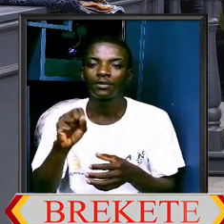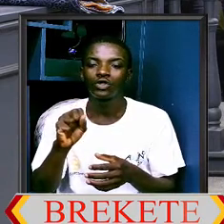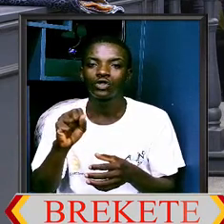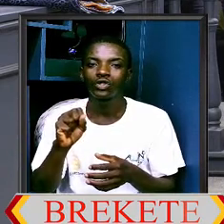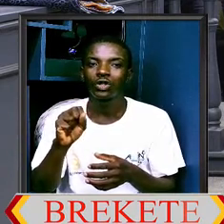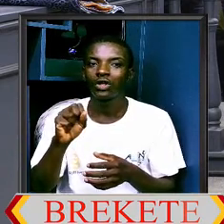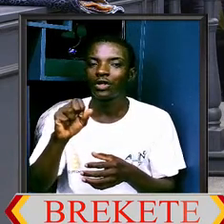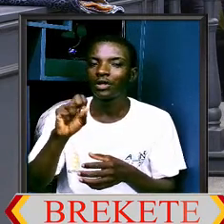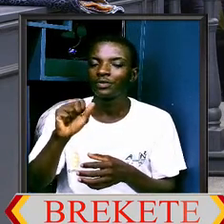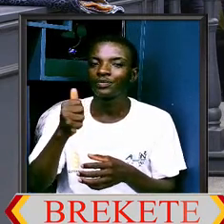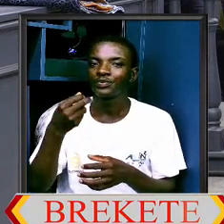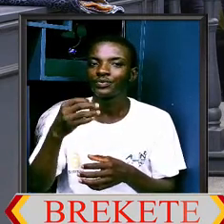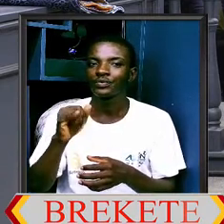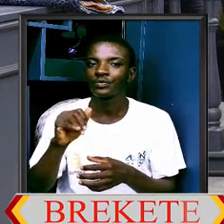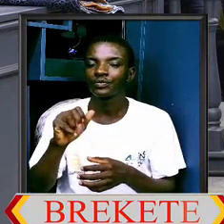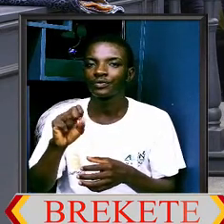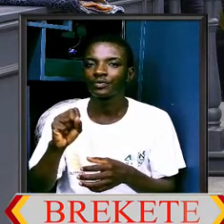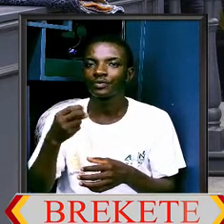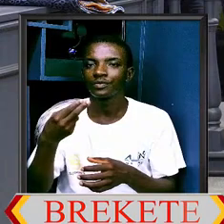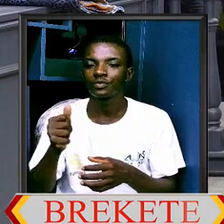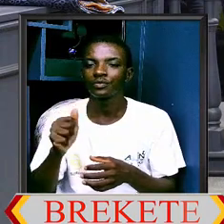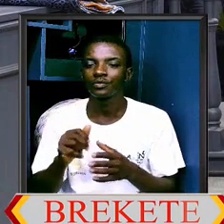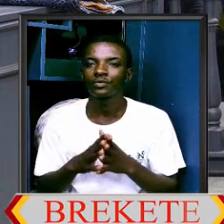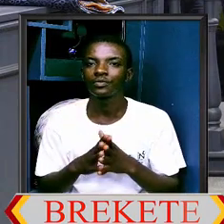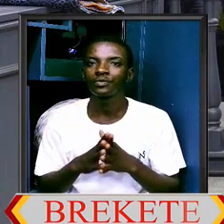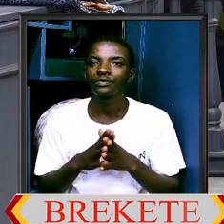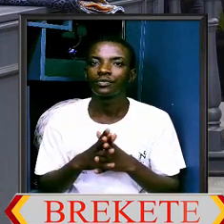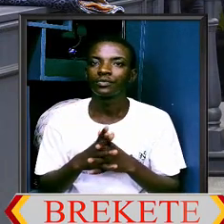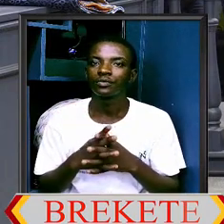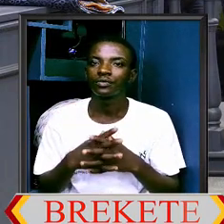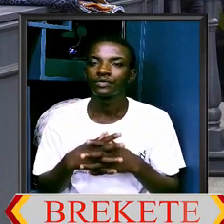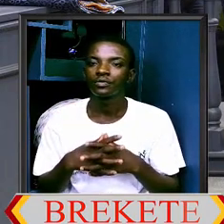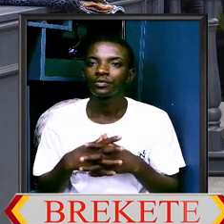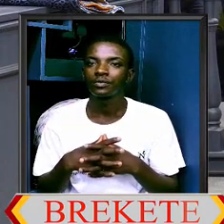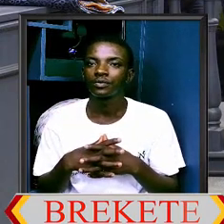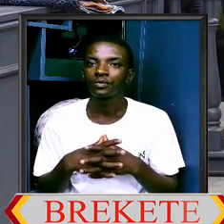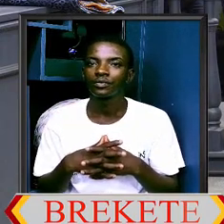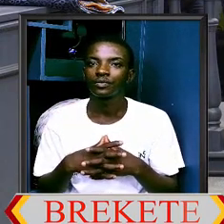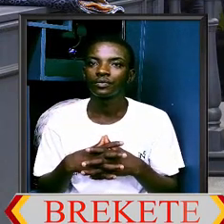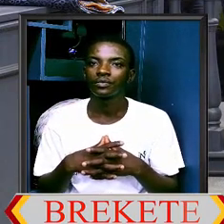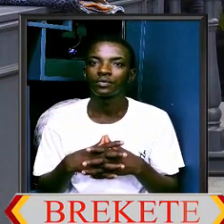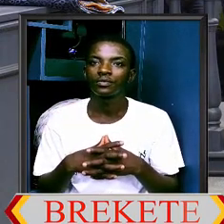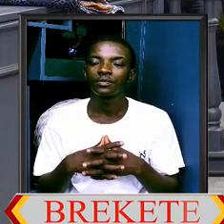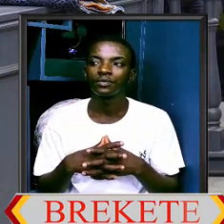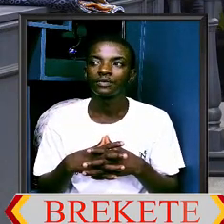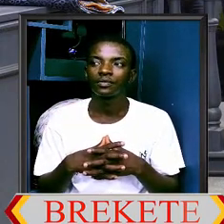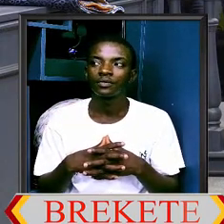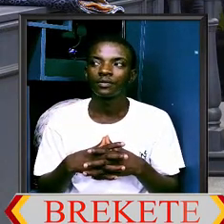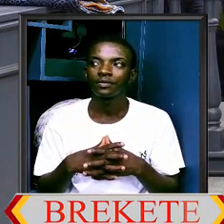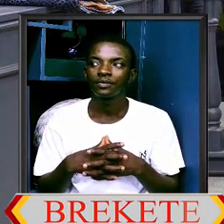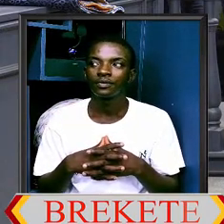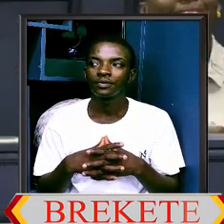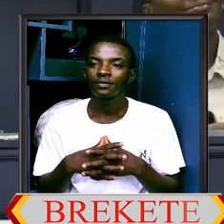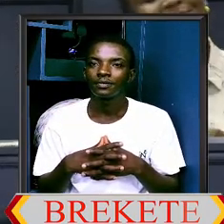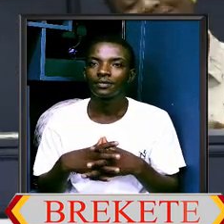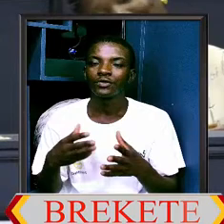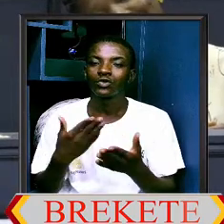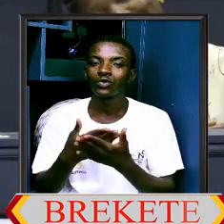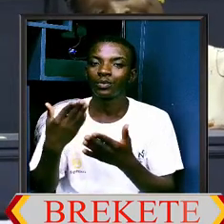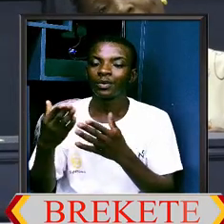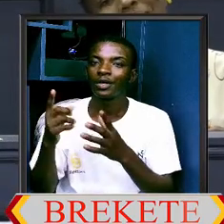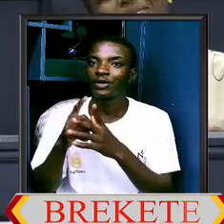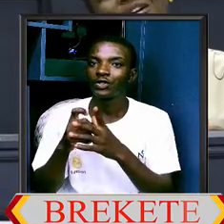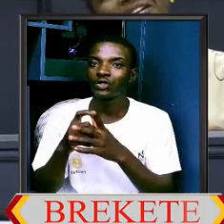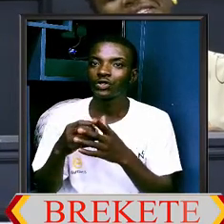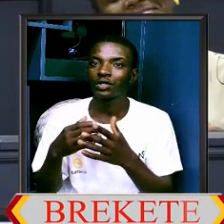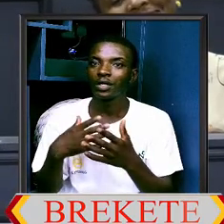one cry for her. My ordinary president, no be wickedness. So. Call doctor, I now won't go corner her to buy